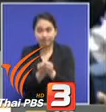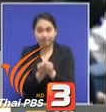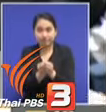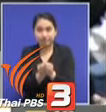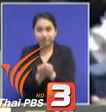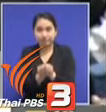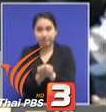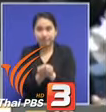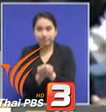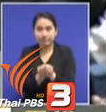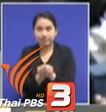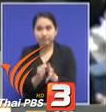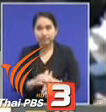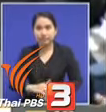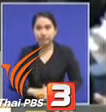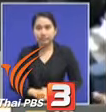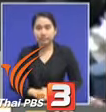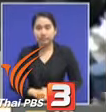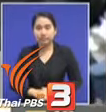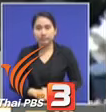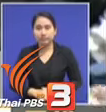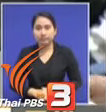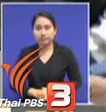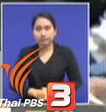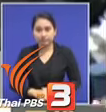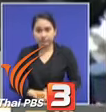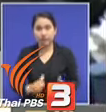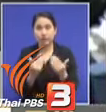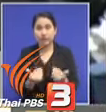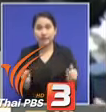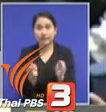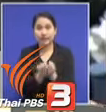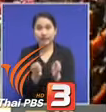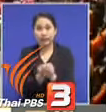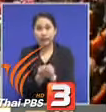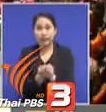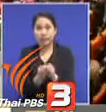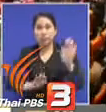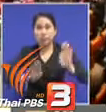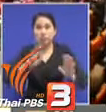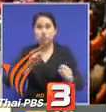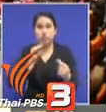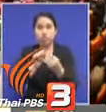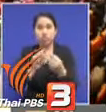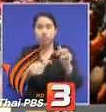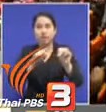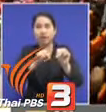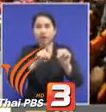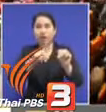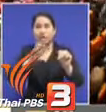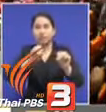But he said it heard nothing but criticisms and